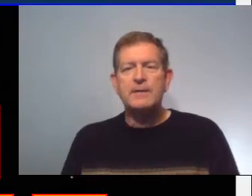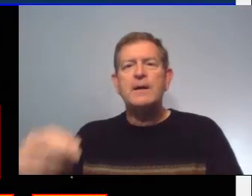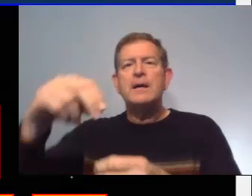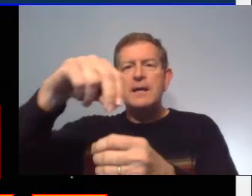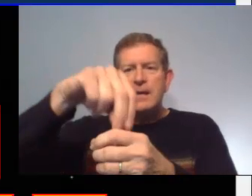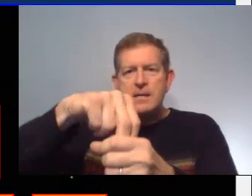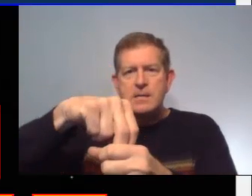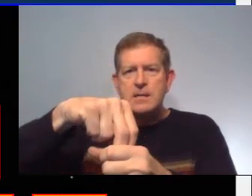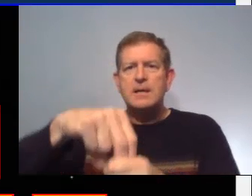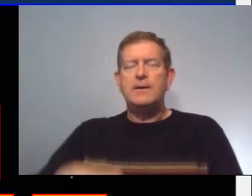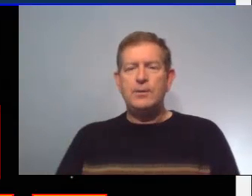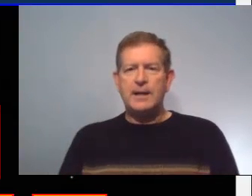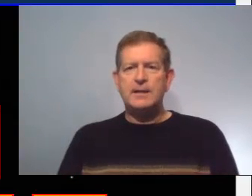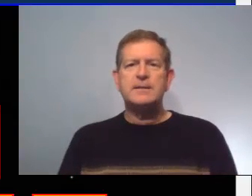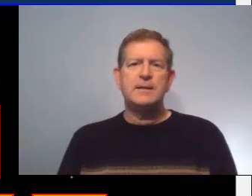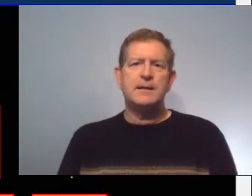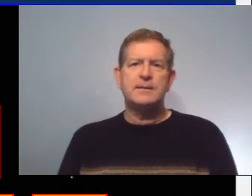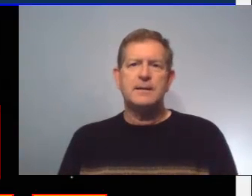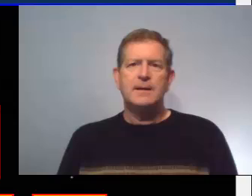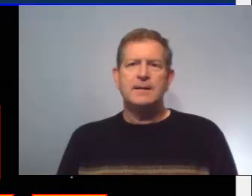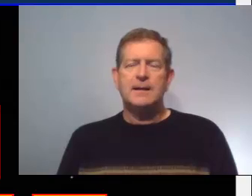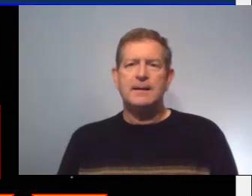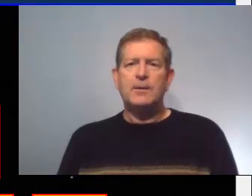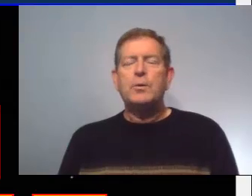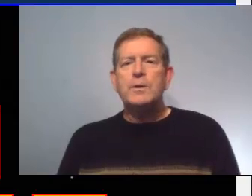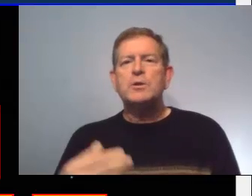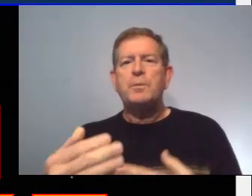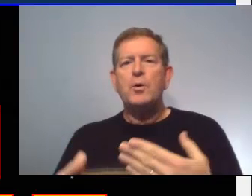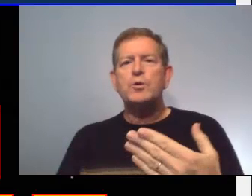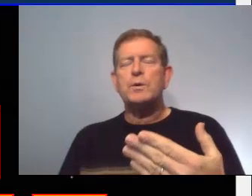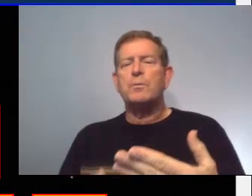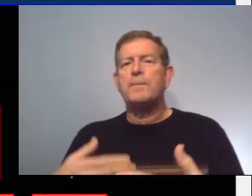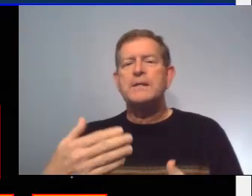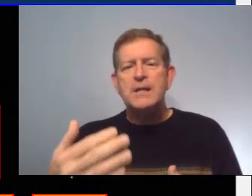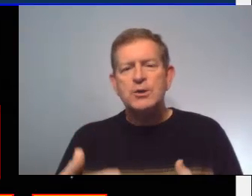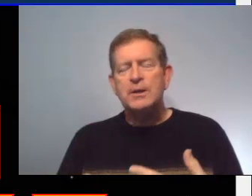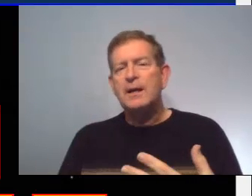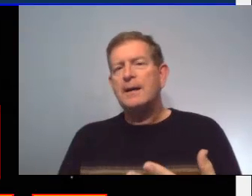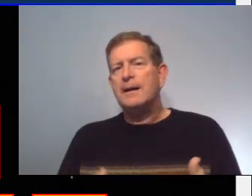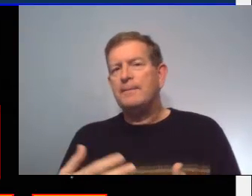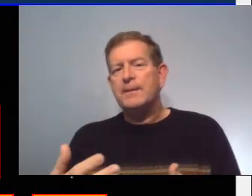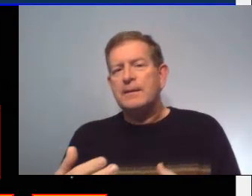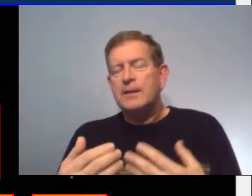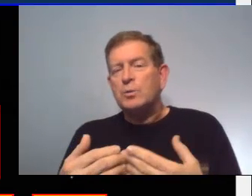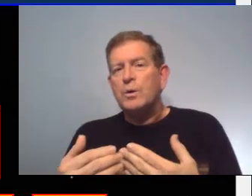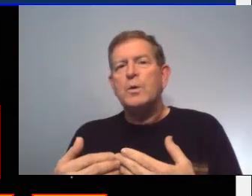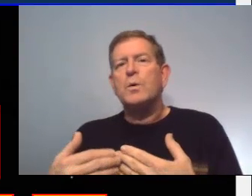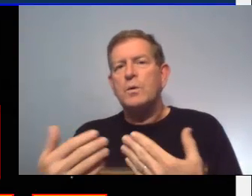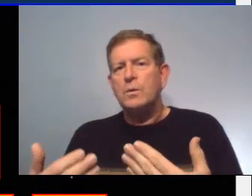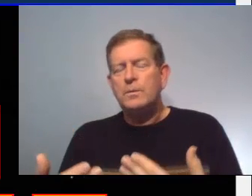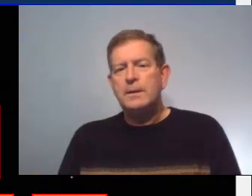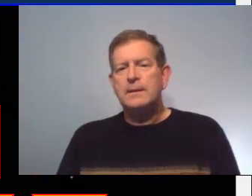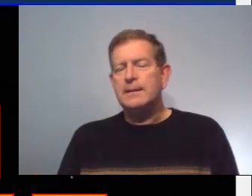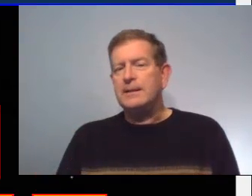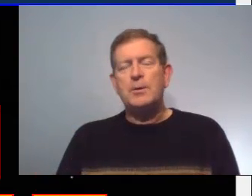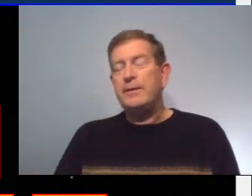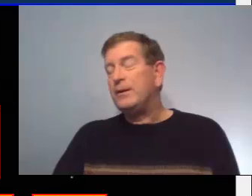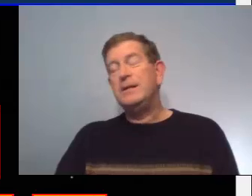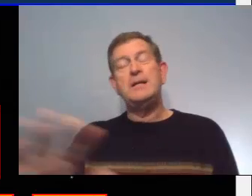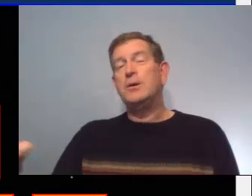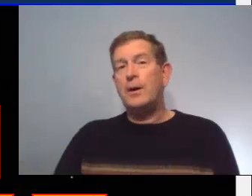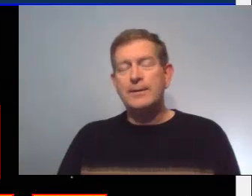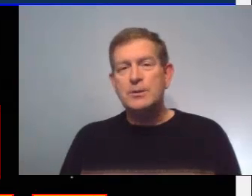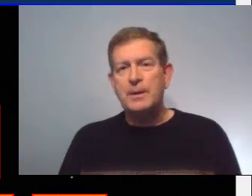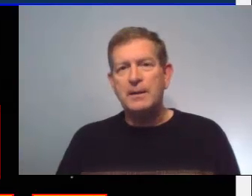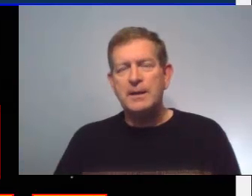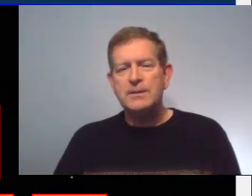to the idea of in the United States. Through exposure and repetition, this word aux, and you don't even